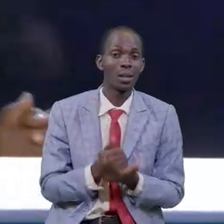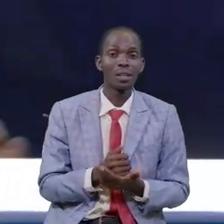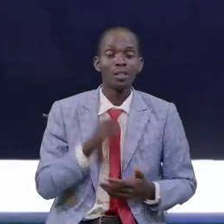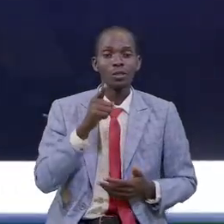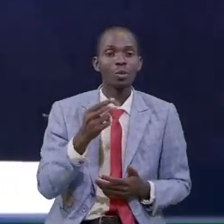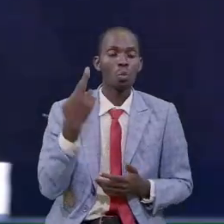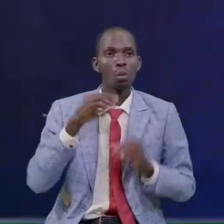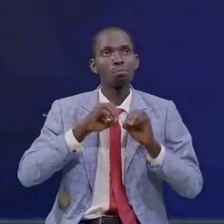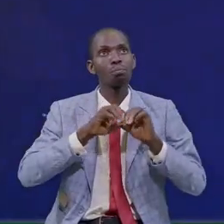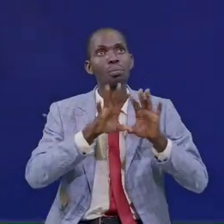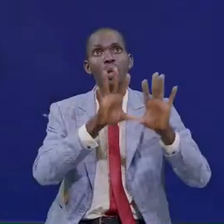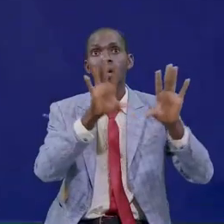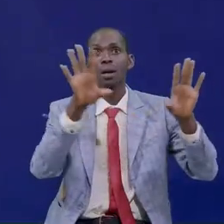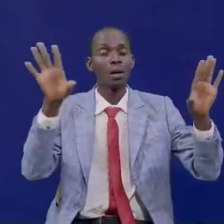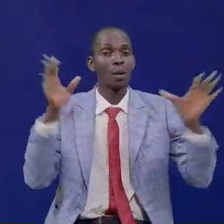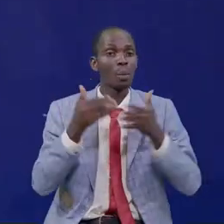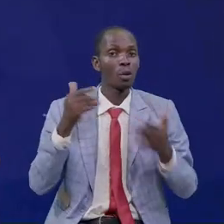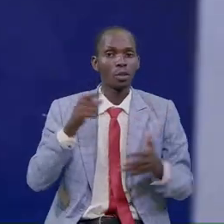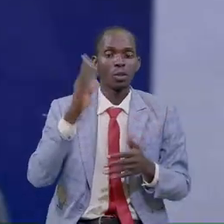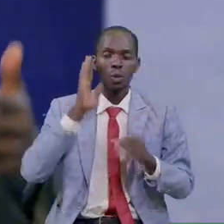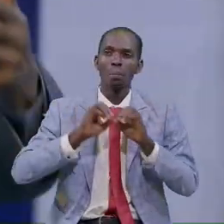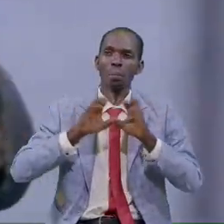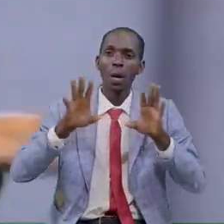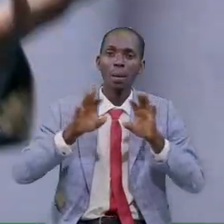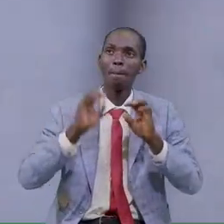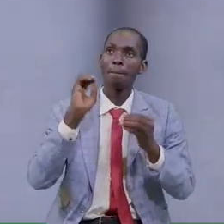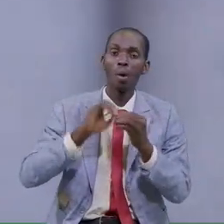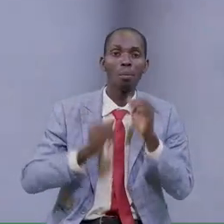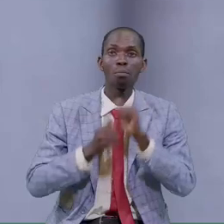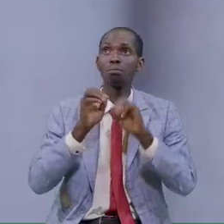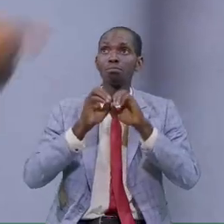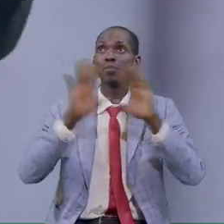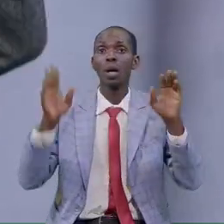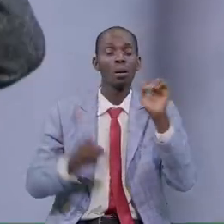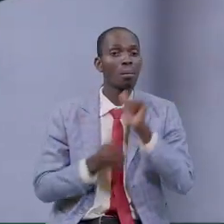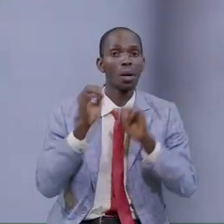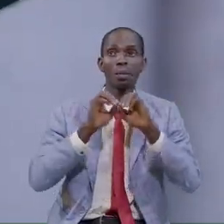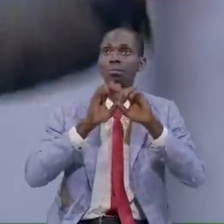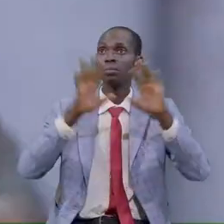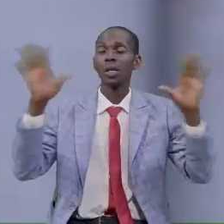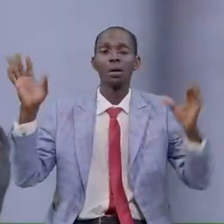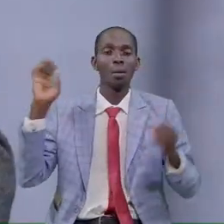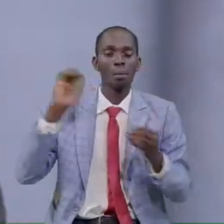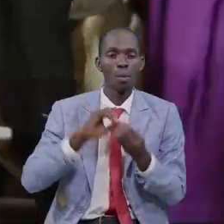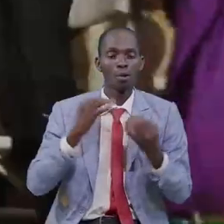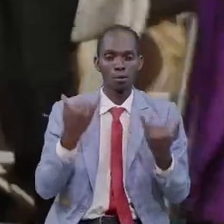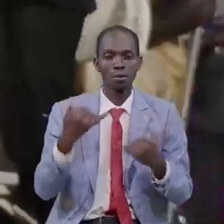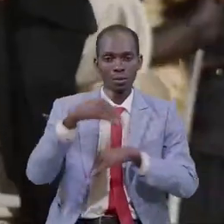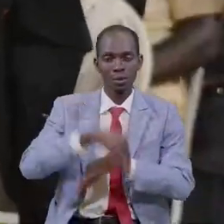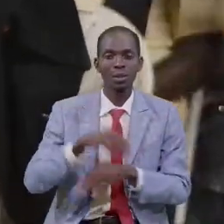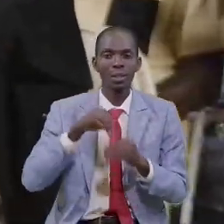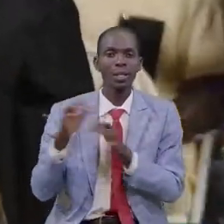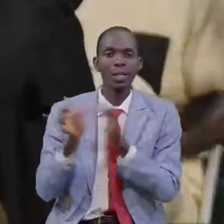before, you're going to shine brighter and brighter and brighter tonight in Jesus' mais vous name. Allez